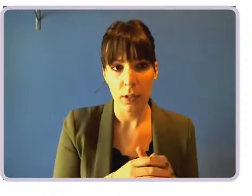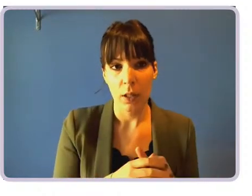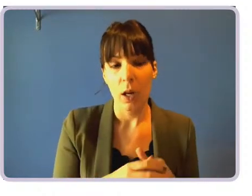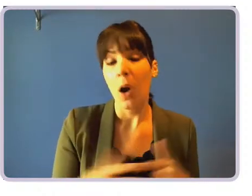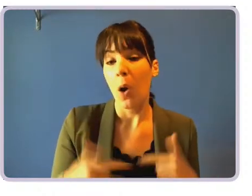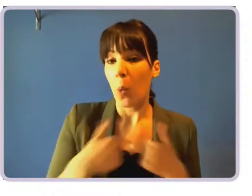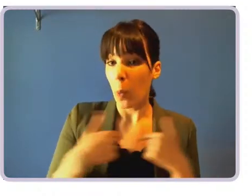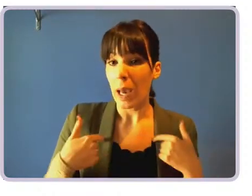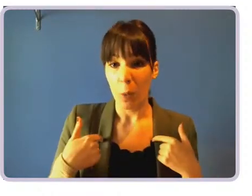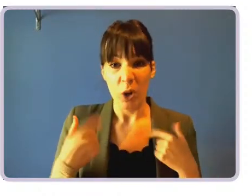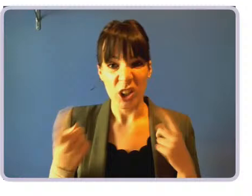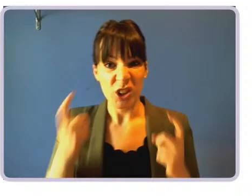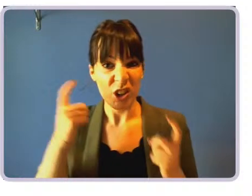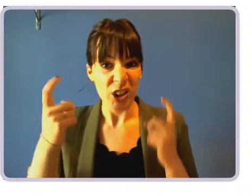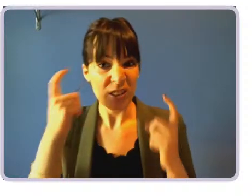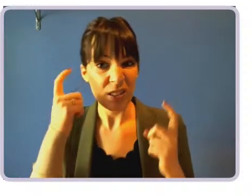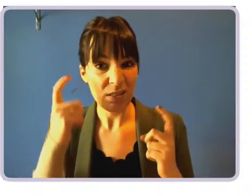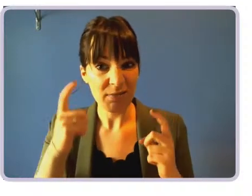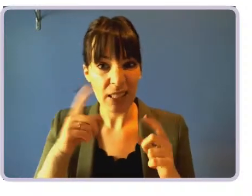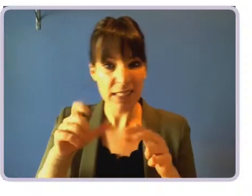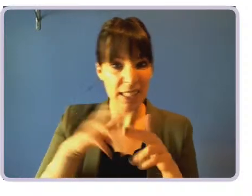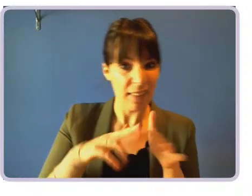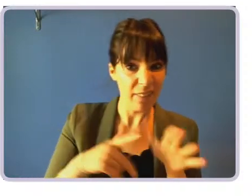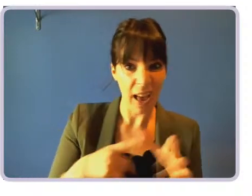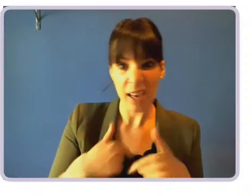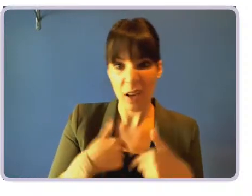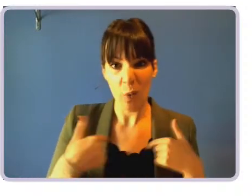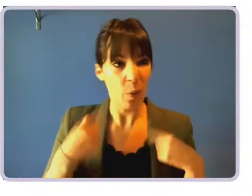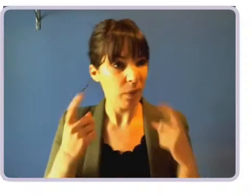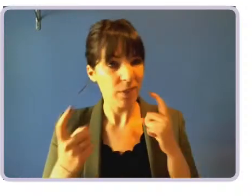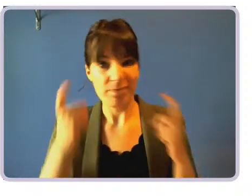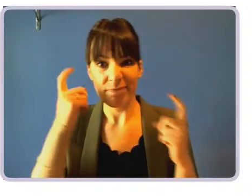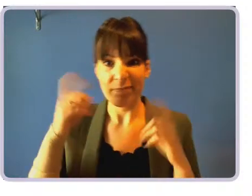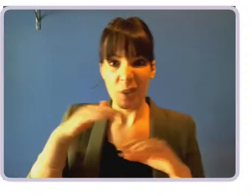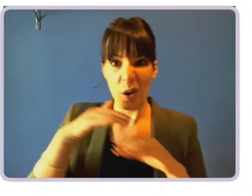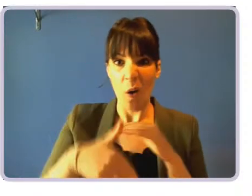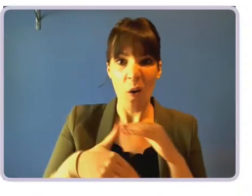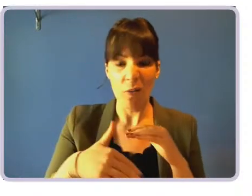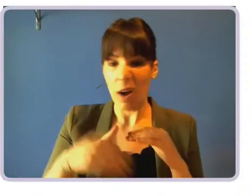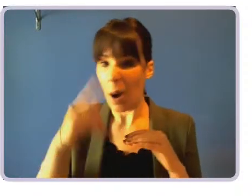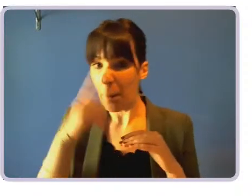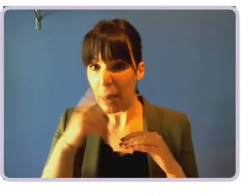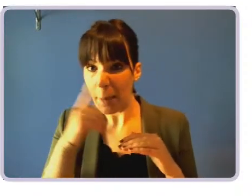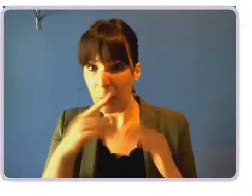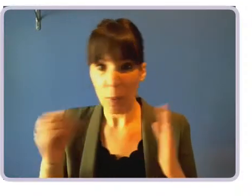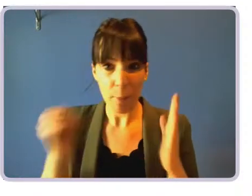seemed to be a focus on evacuation for people on the register.